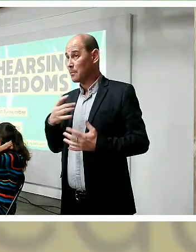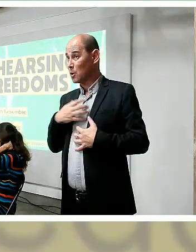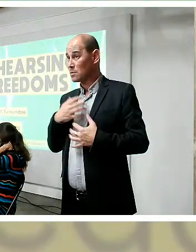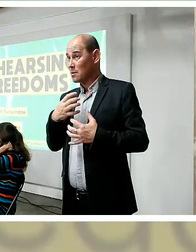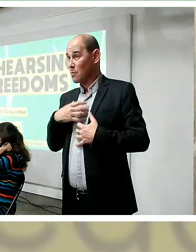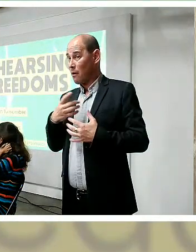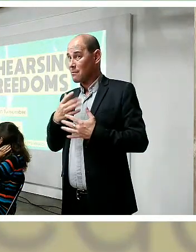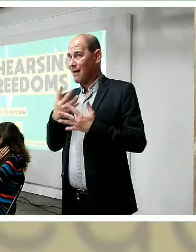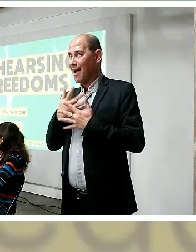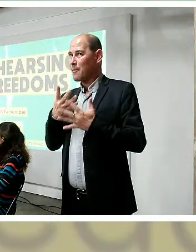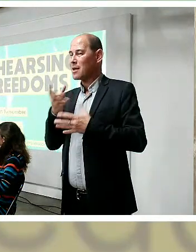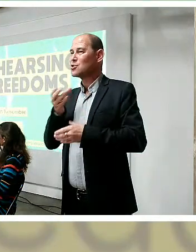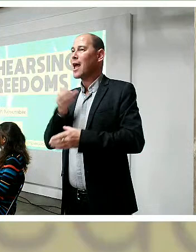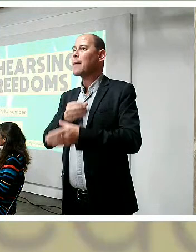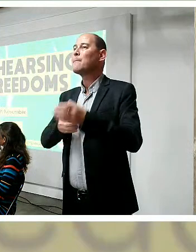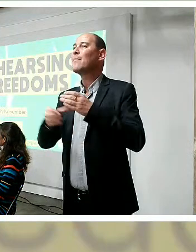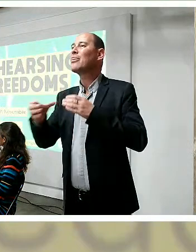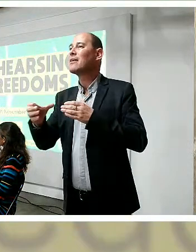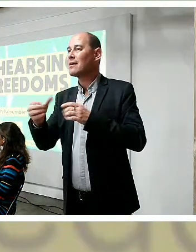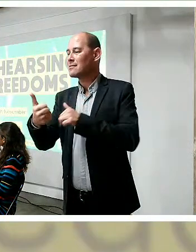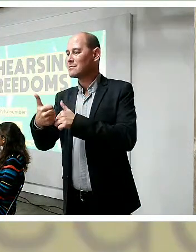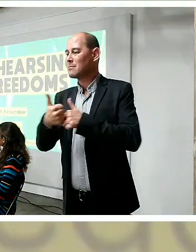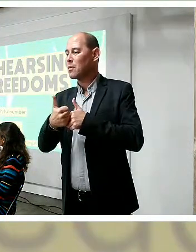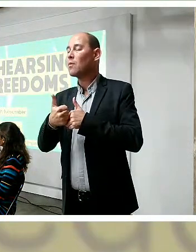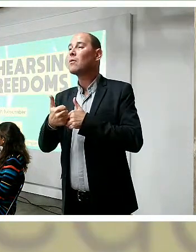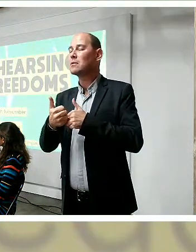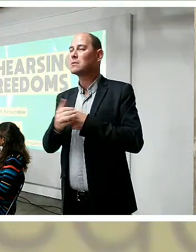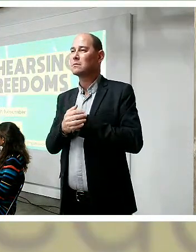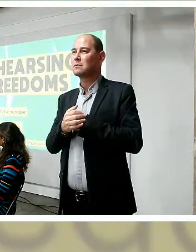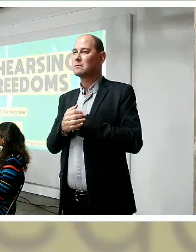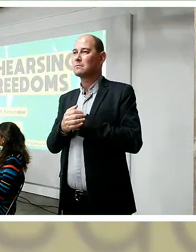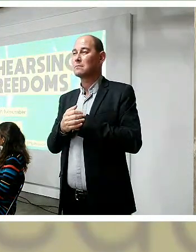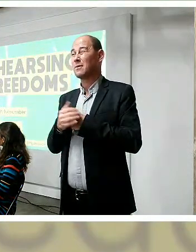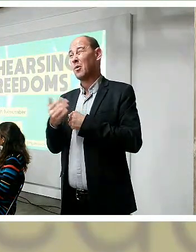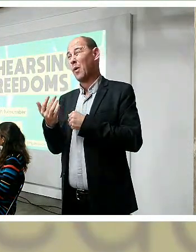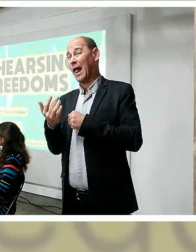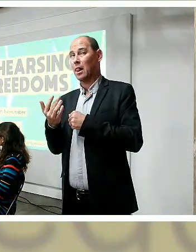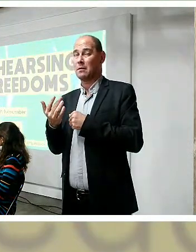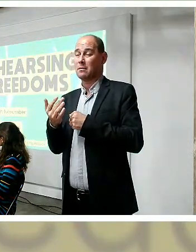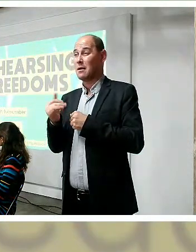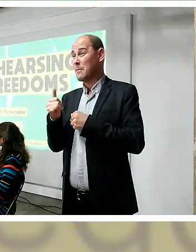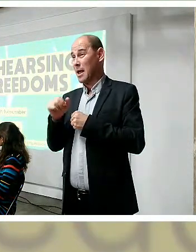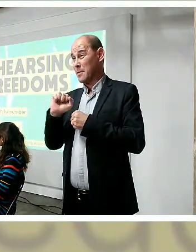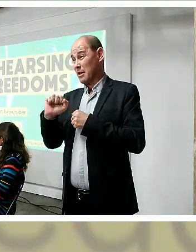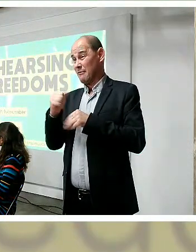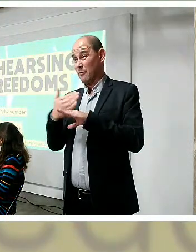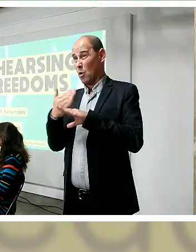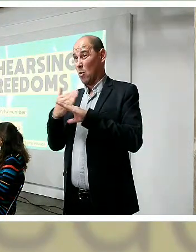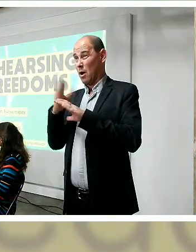and support that will generate, unless you're working with a bunch of, you know,